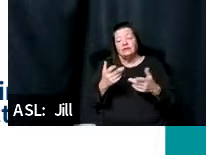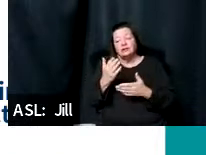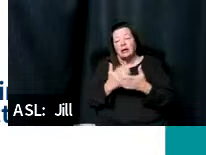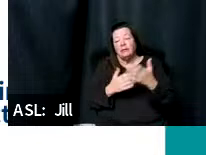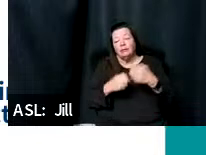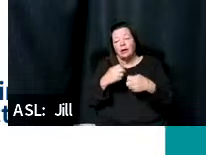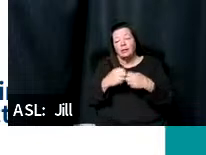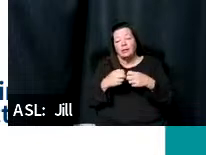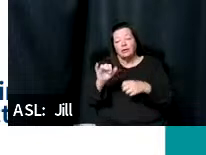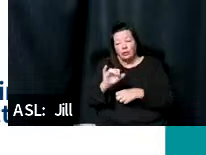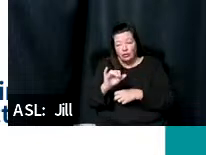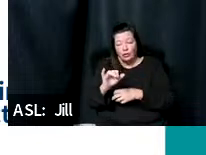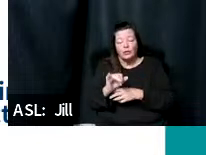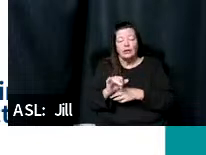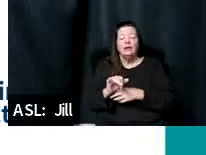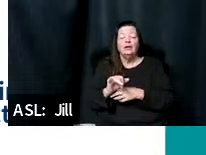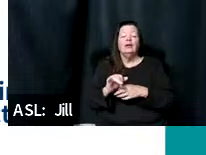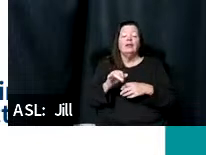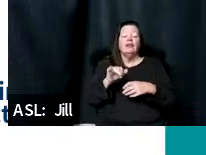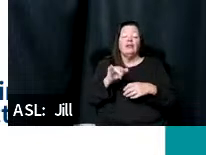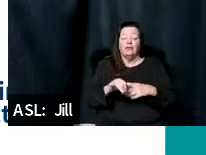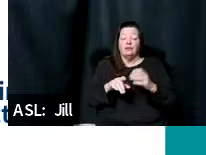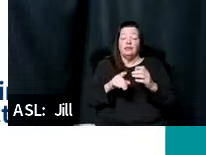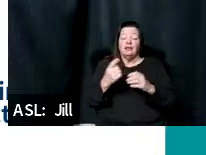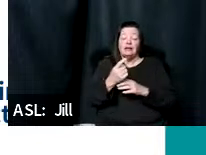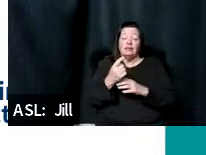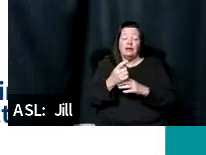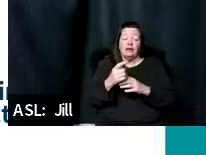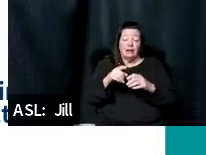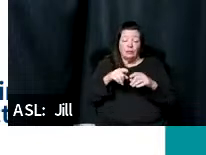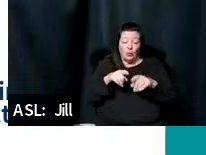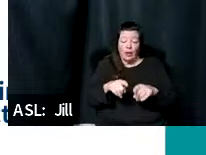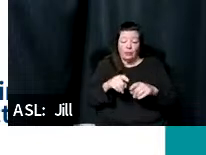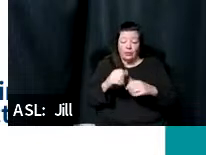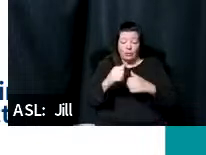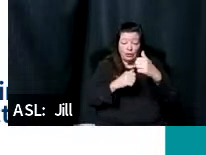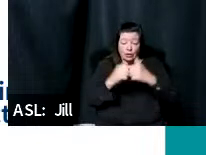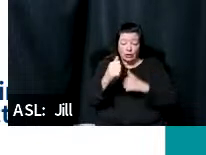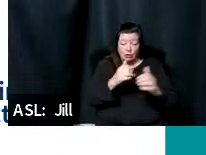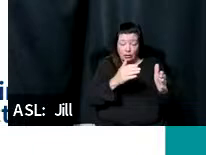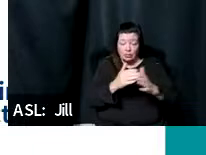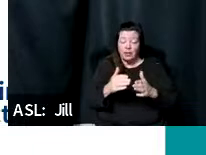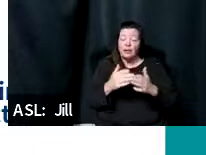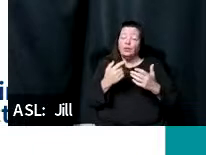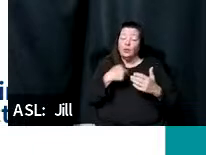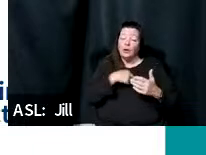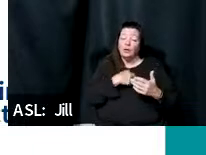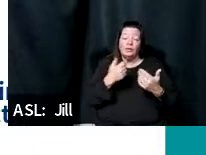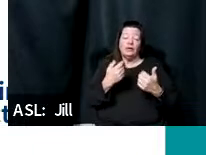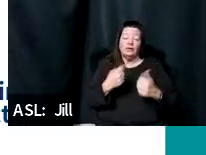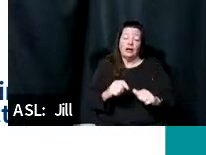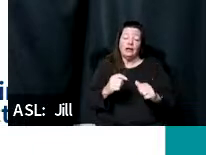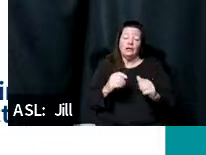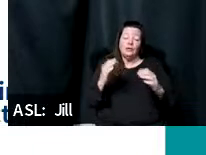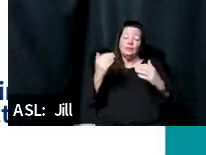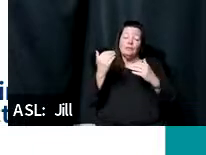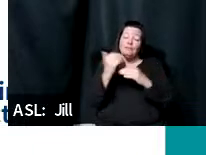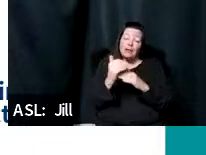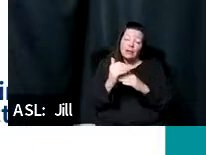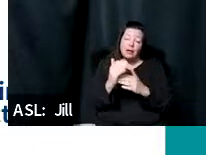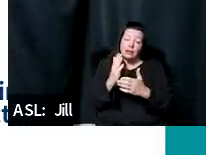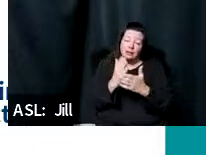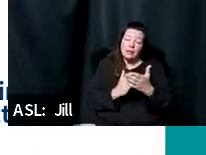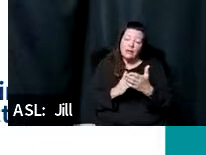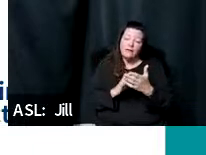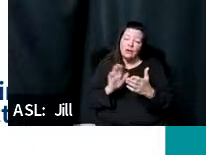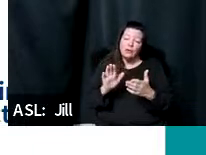that'll be something that as we develop construction plans, we'll be doing everything we can to avoid or minimize some of those